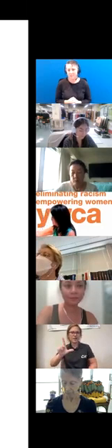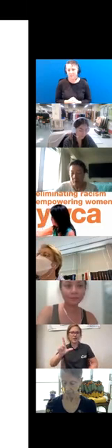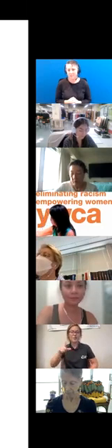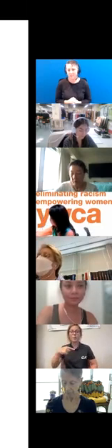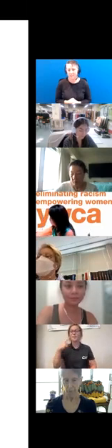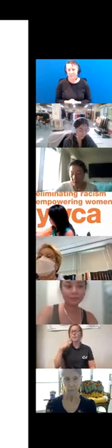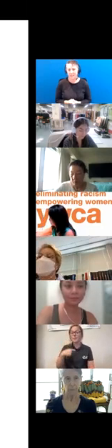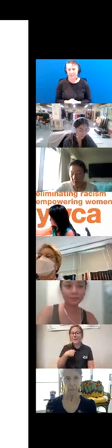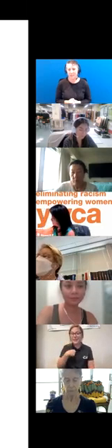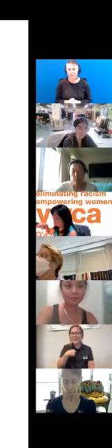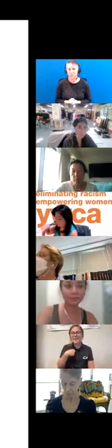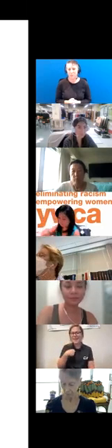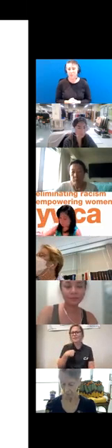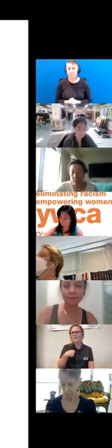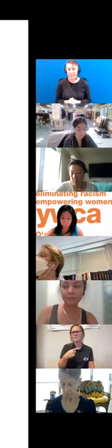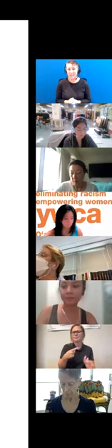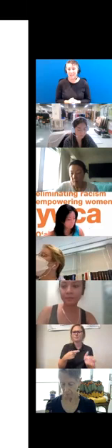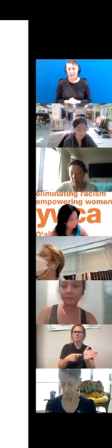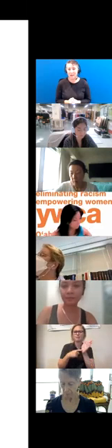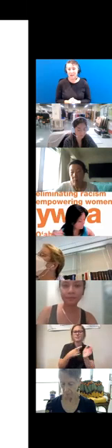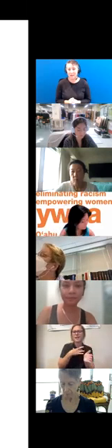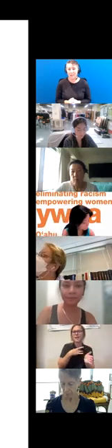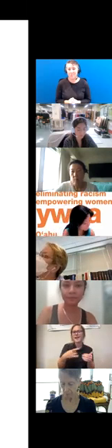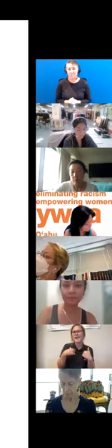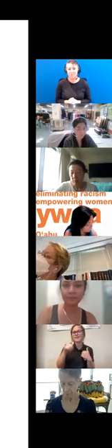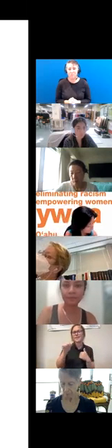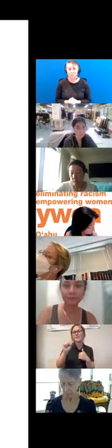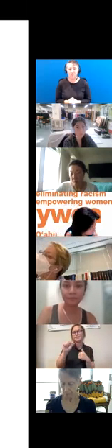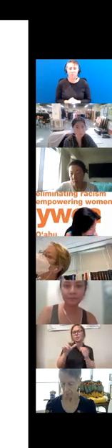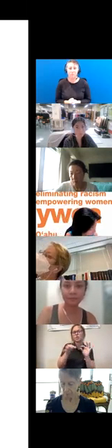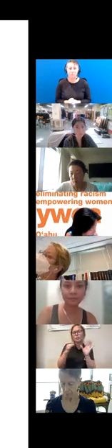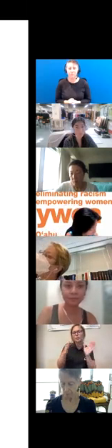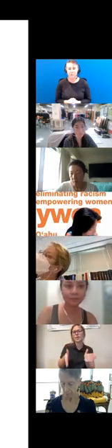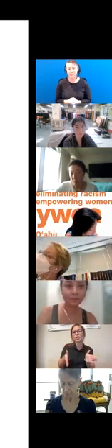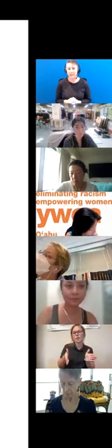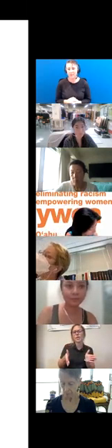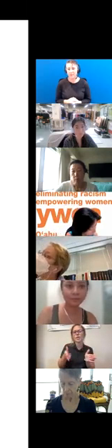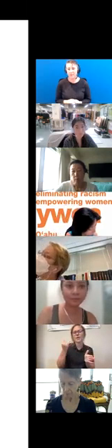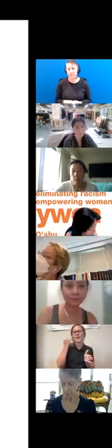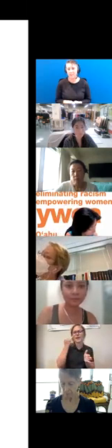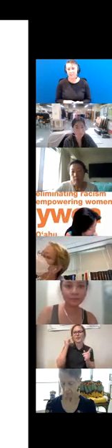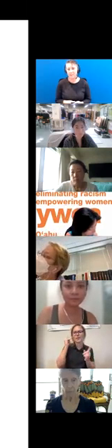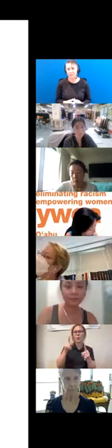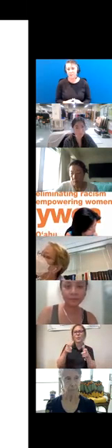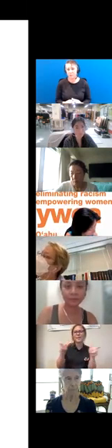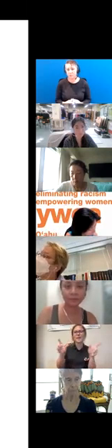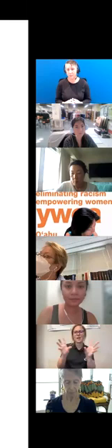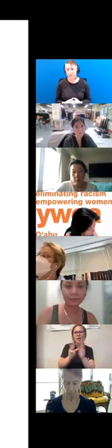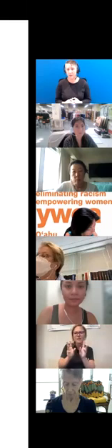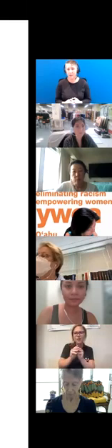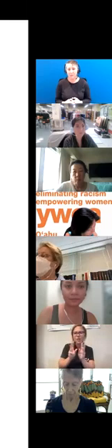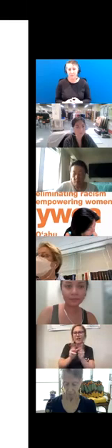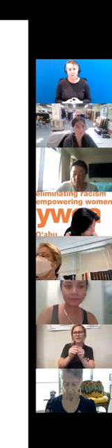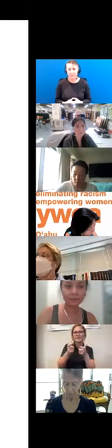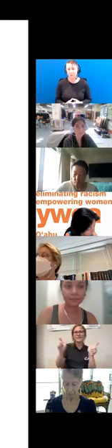first language is American Sign Language. So for me, I prefer to have an American Sign Language